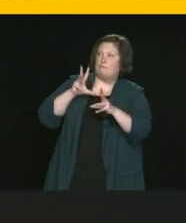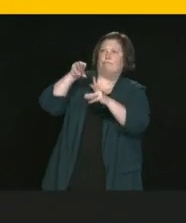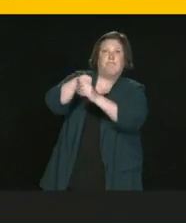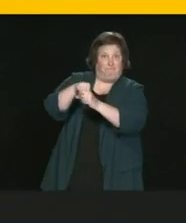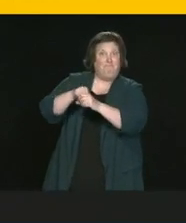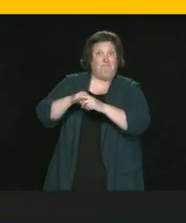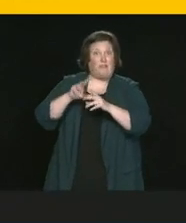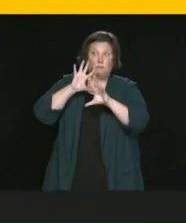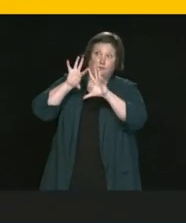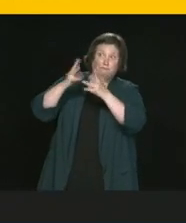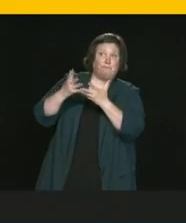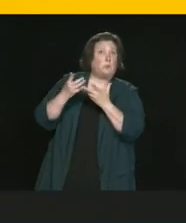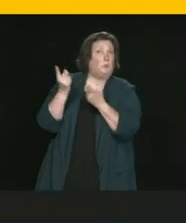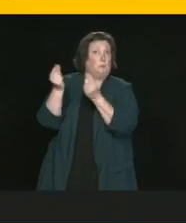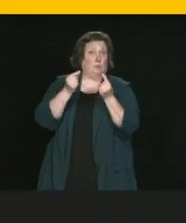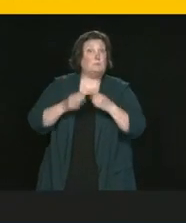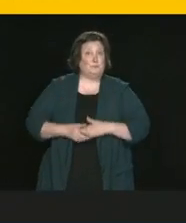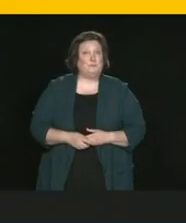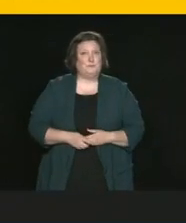stage.